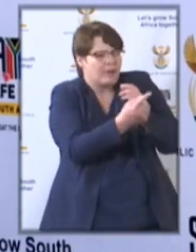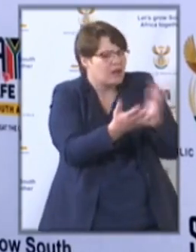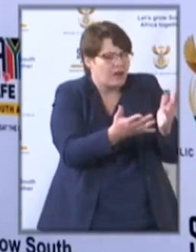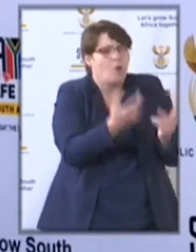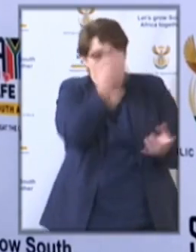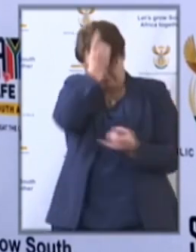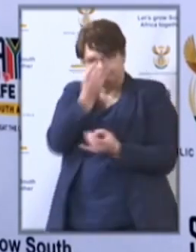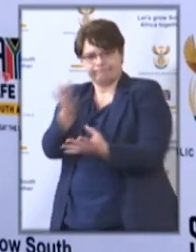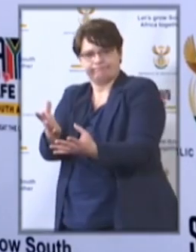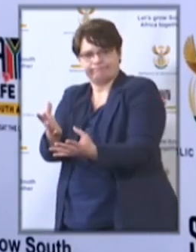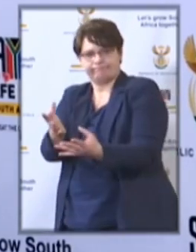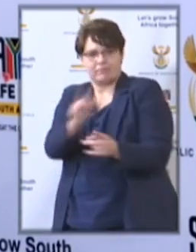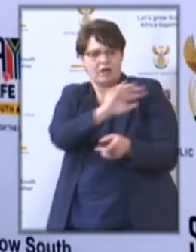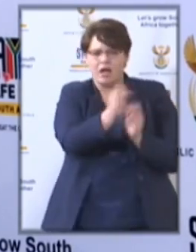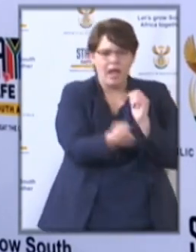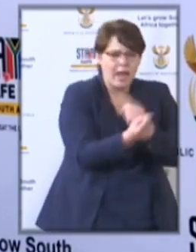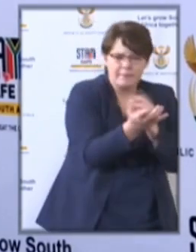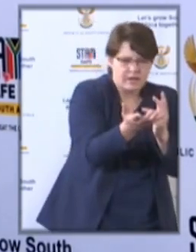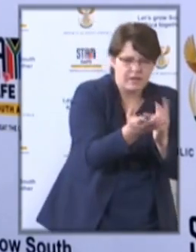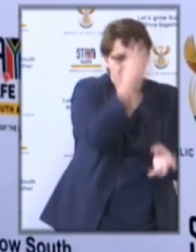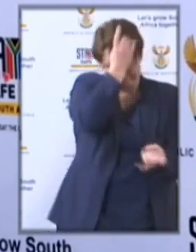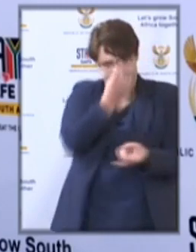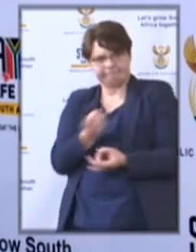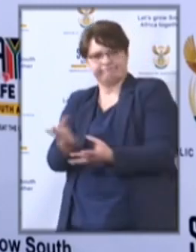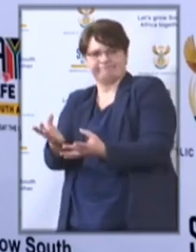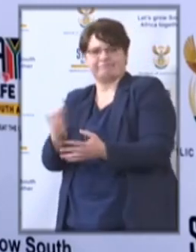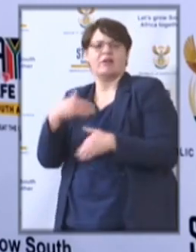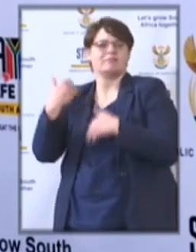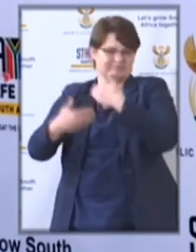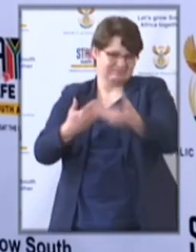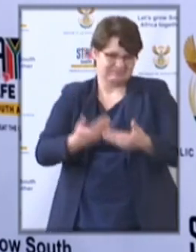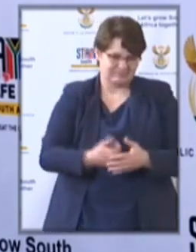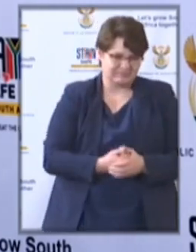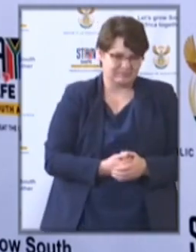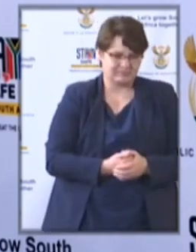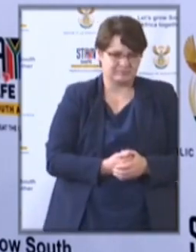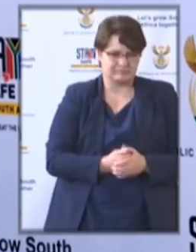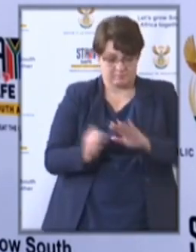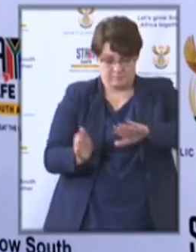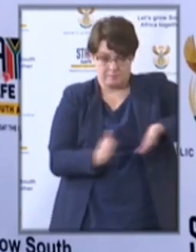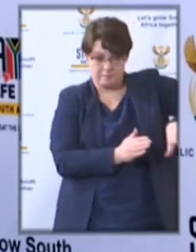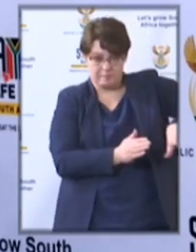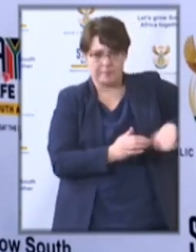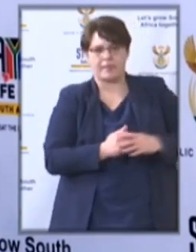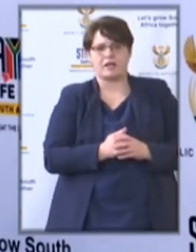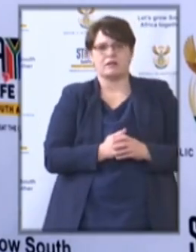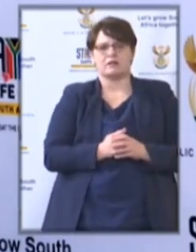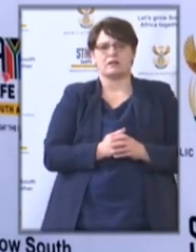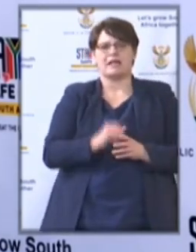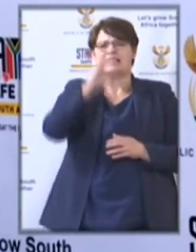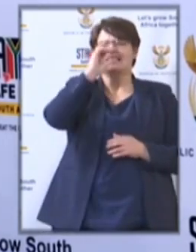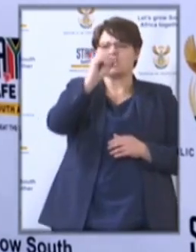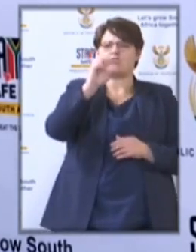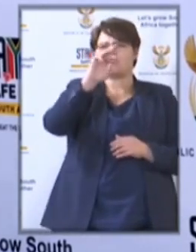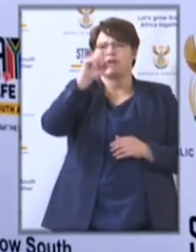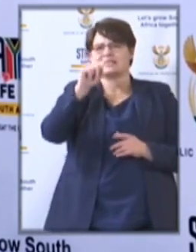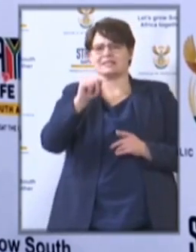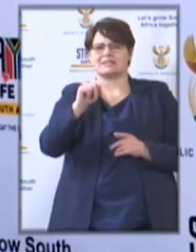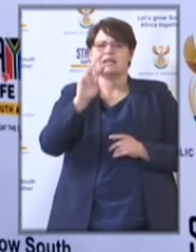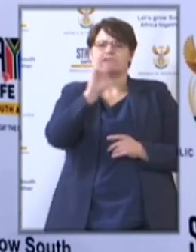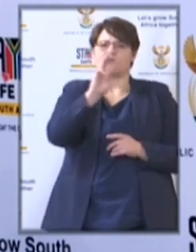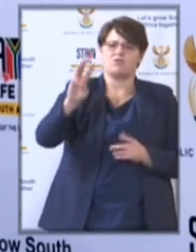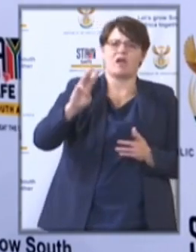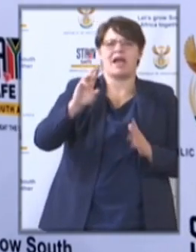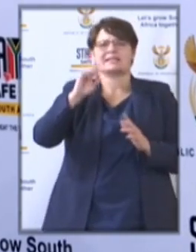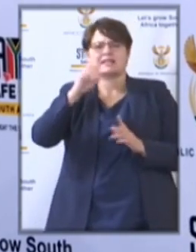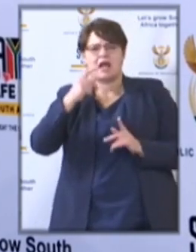develops in our post-school education and training sector. On the issue of zero rating of education websites and